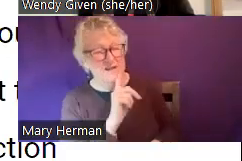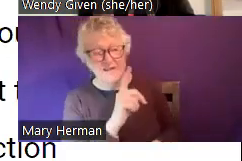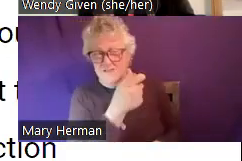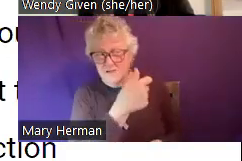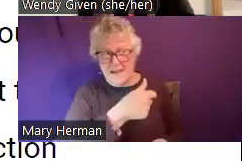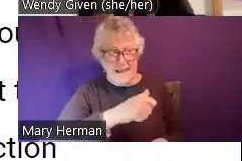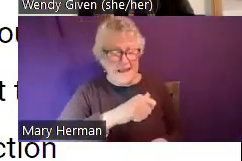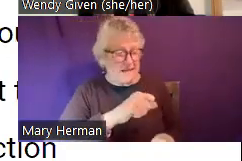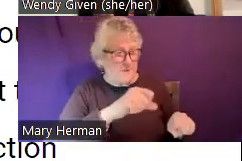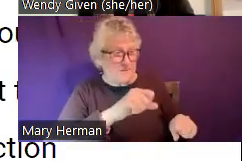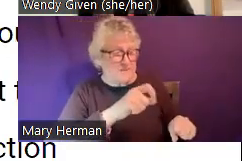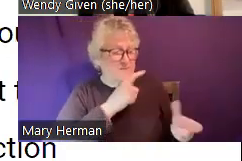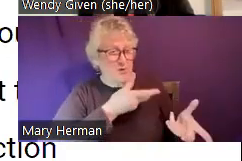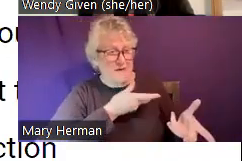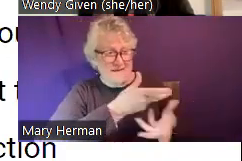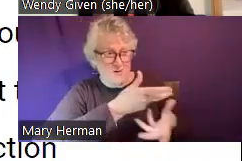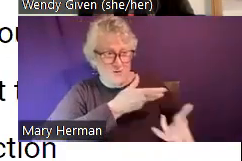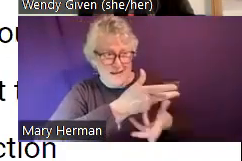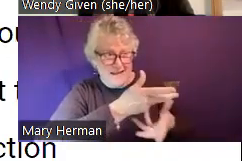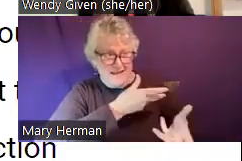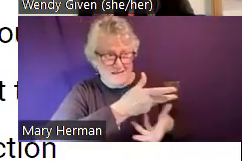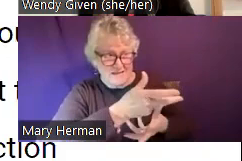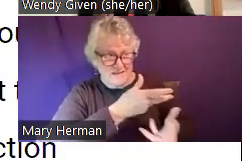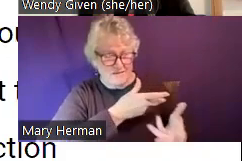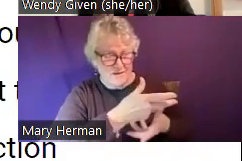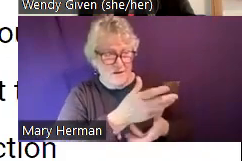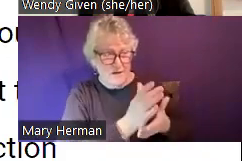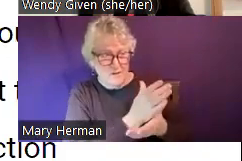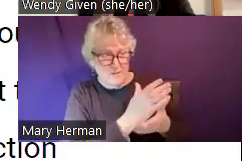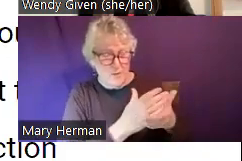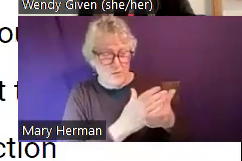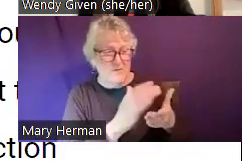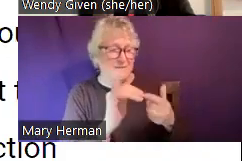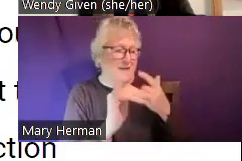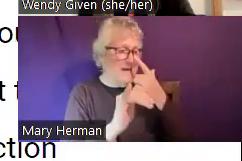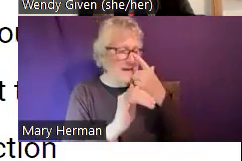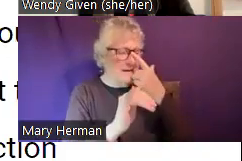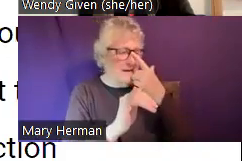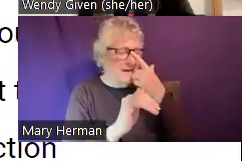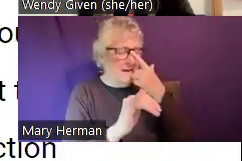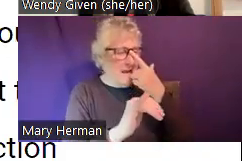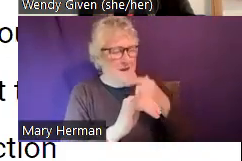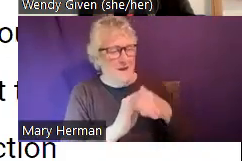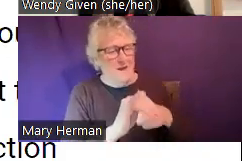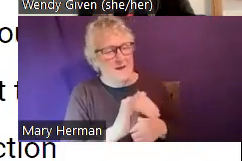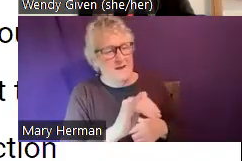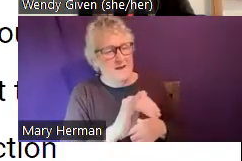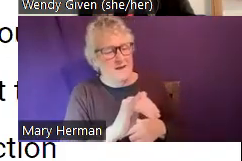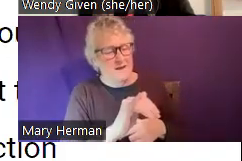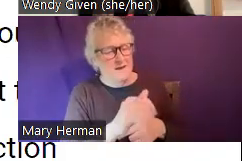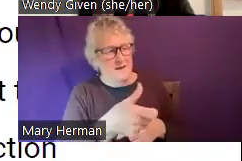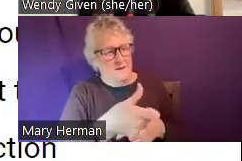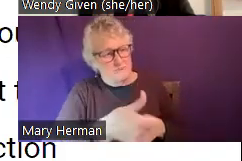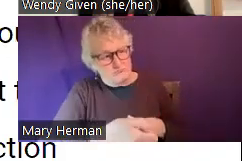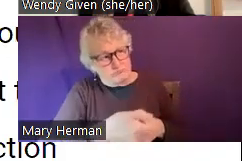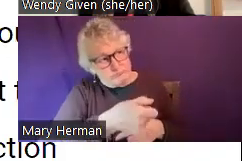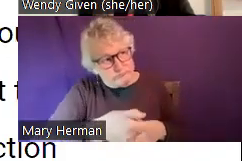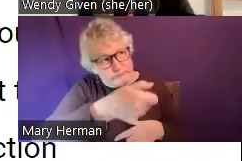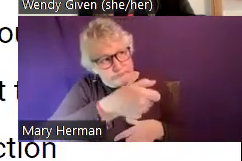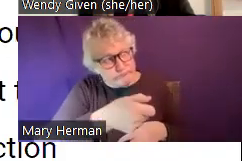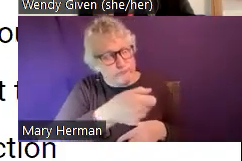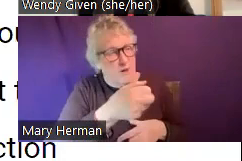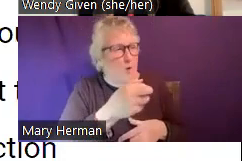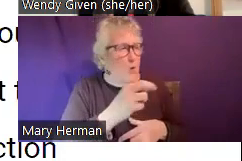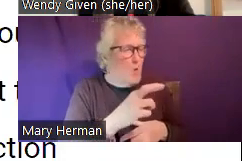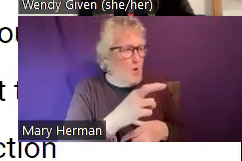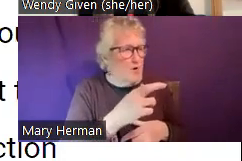interactive component such as a controller kiosk that lives on the ground or is mounted to a wall? I wouldn't say